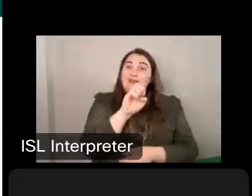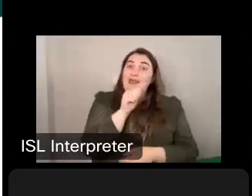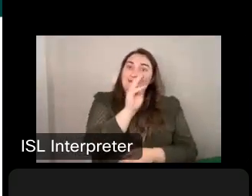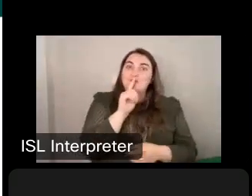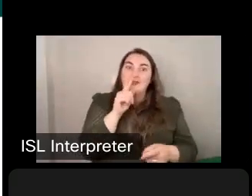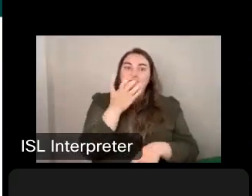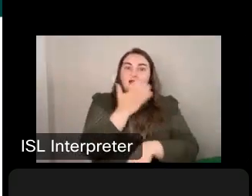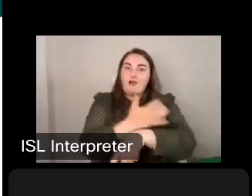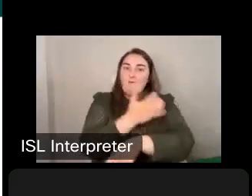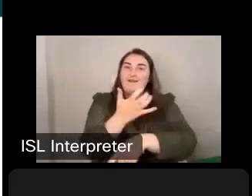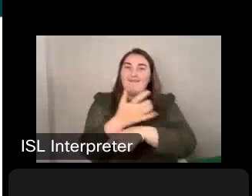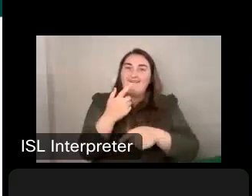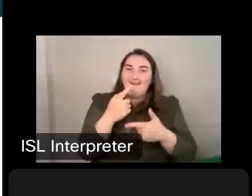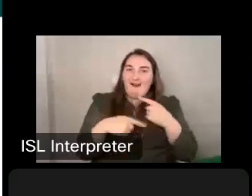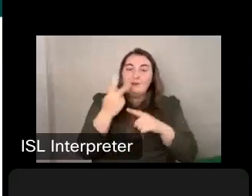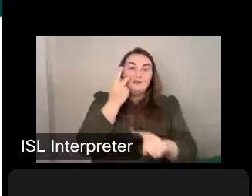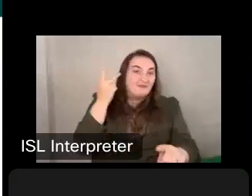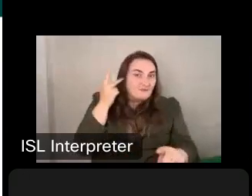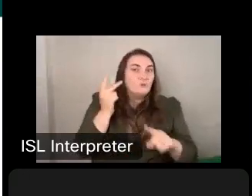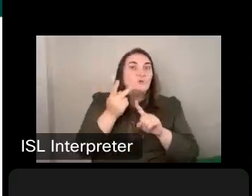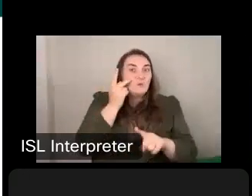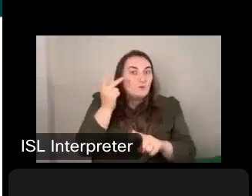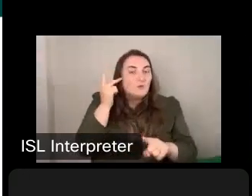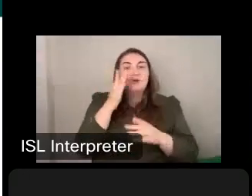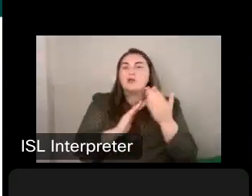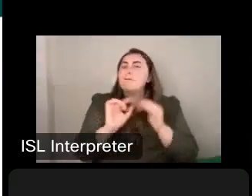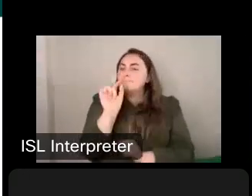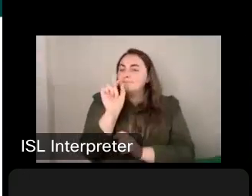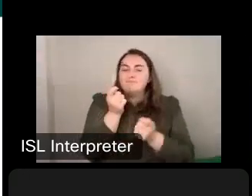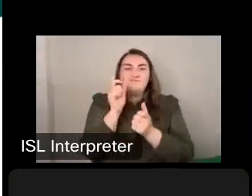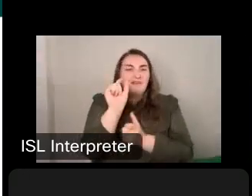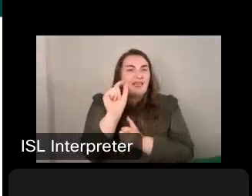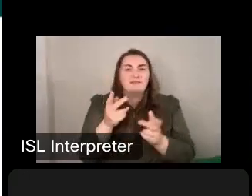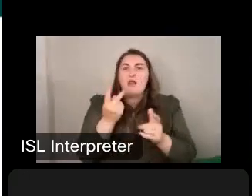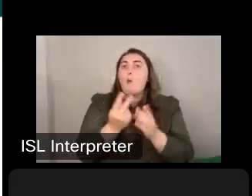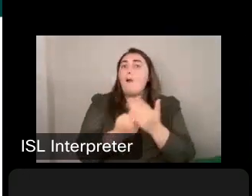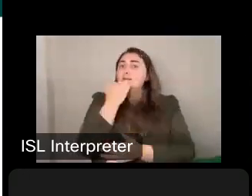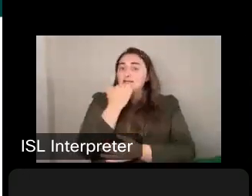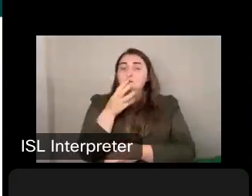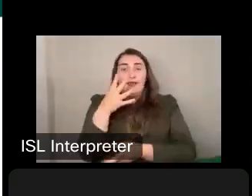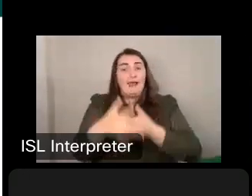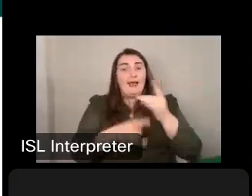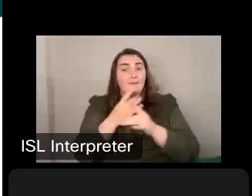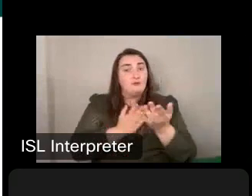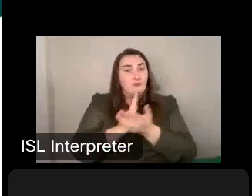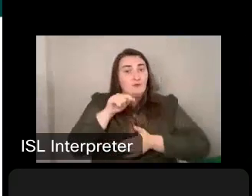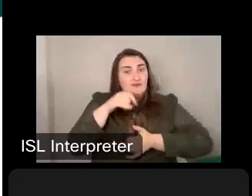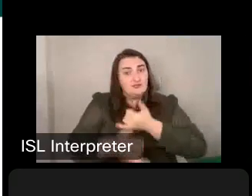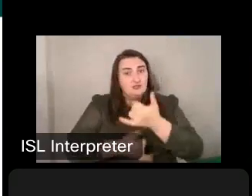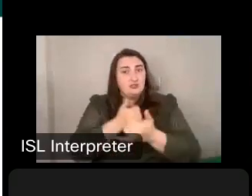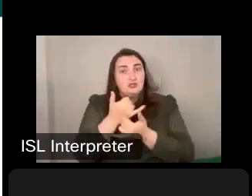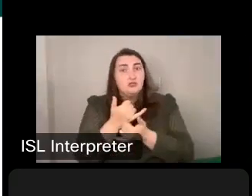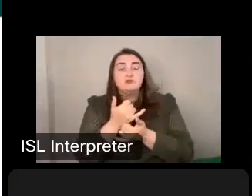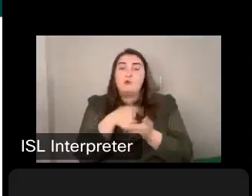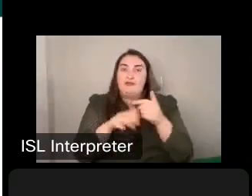piece, and we are looking at reviewing, and there's only some minor updates to do, so that will be happening over this year. So we're